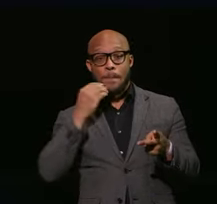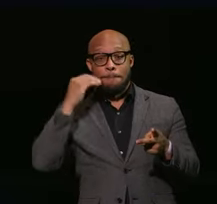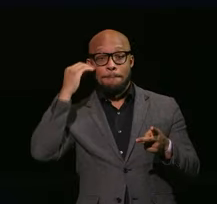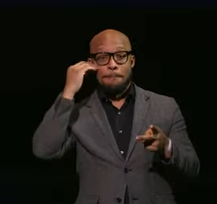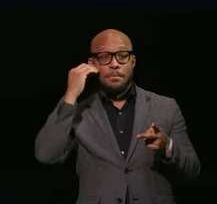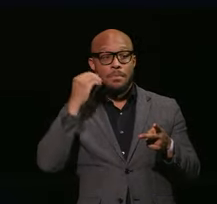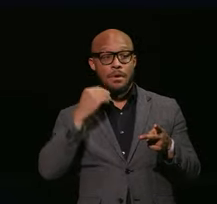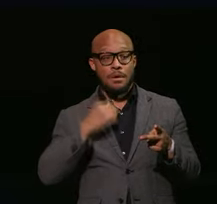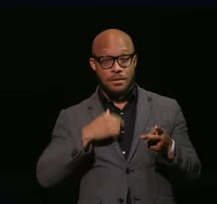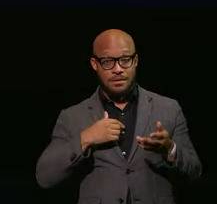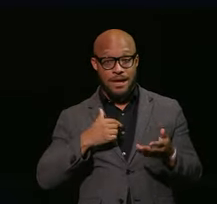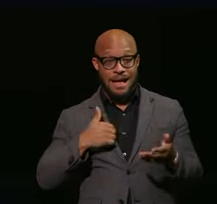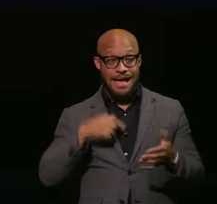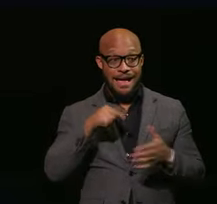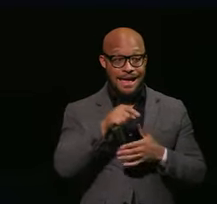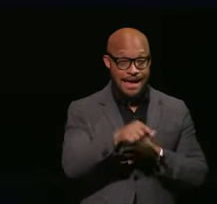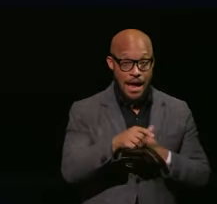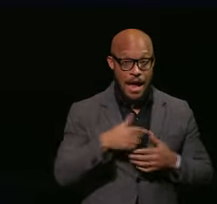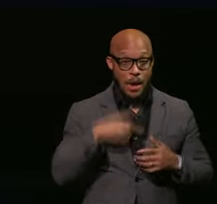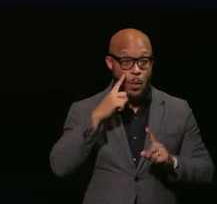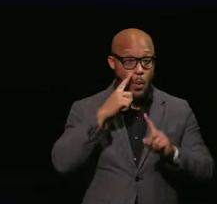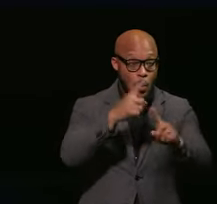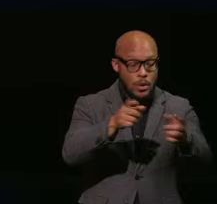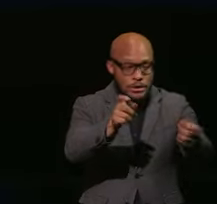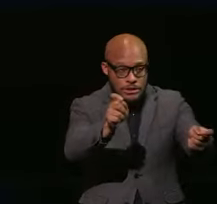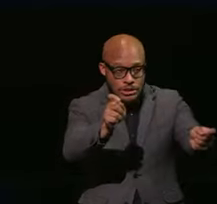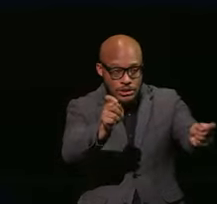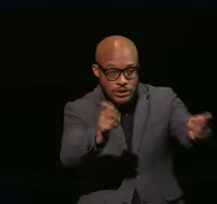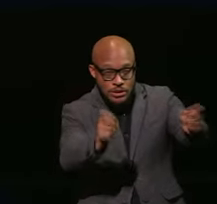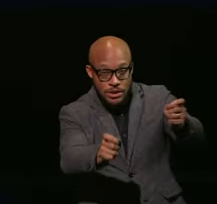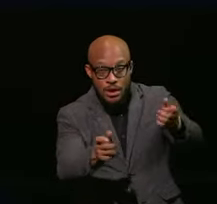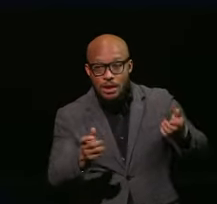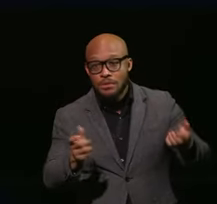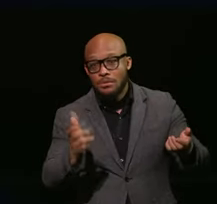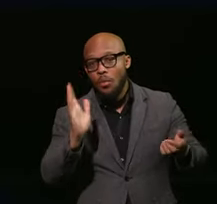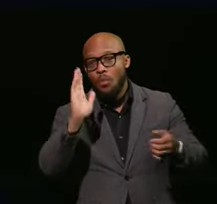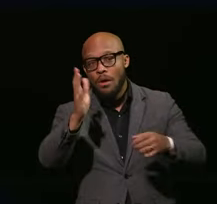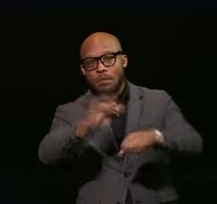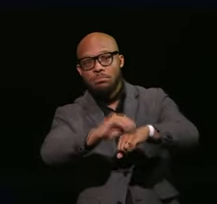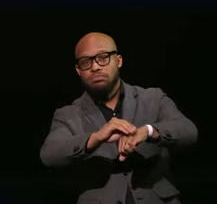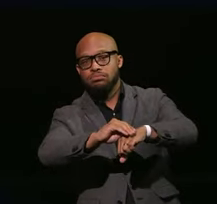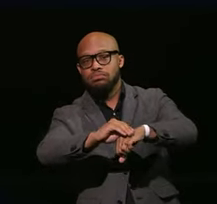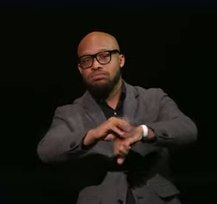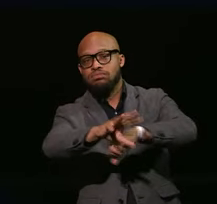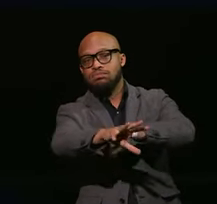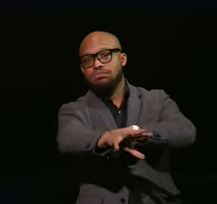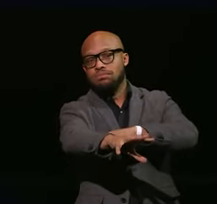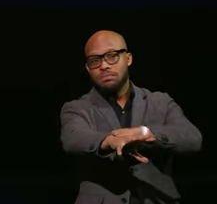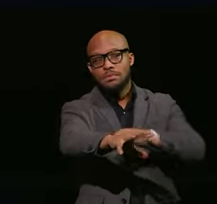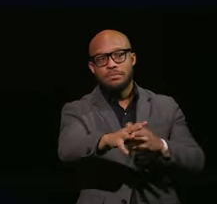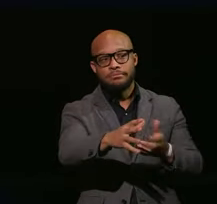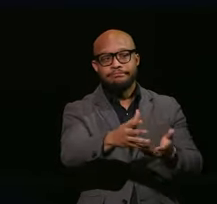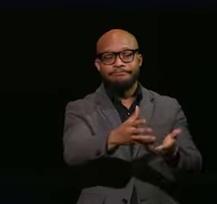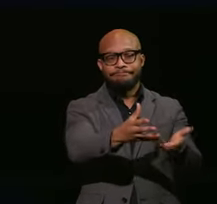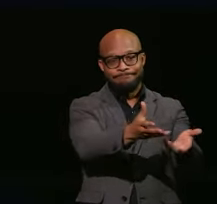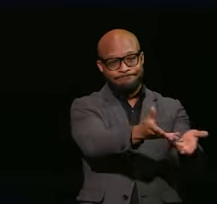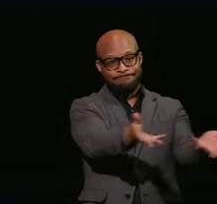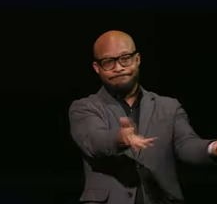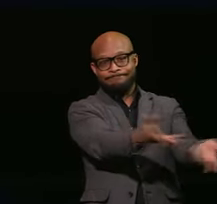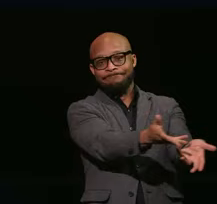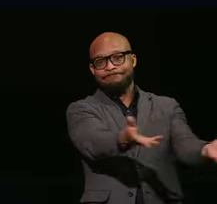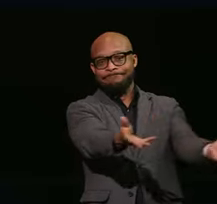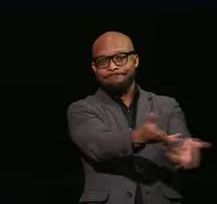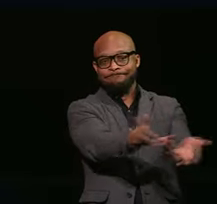is the effect that you can have. And there is sort of an ethical relationship, you know, between